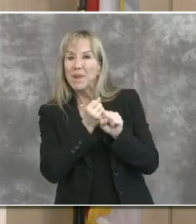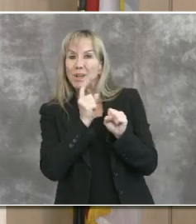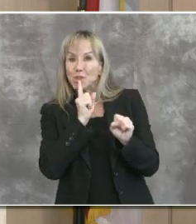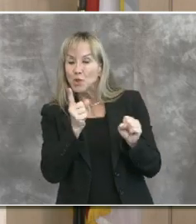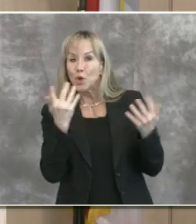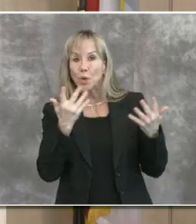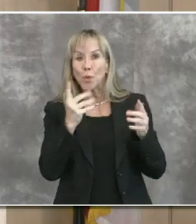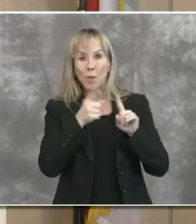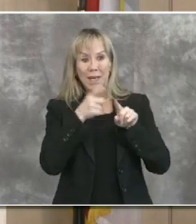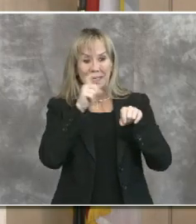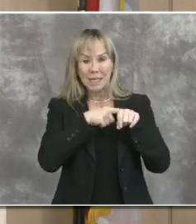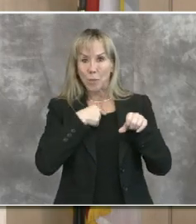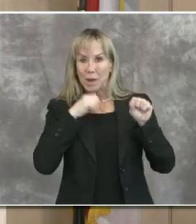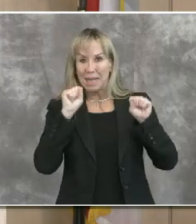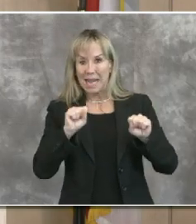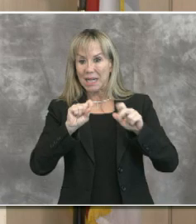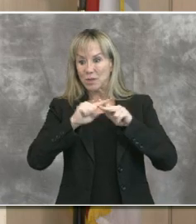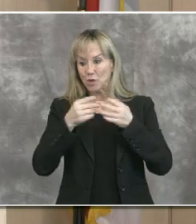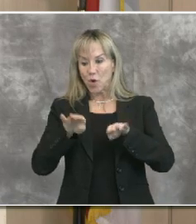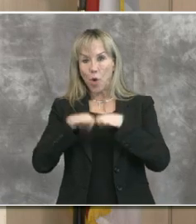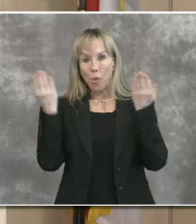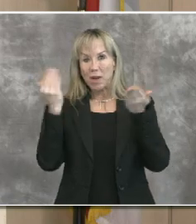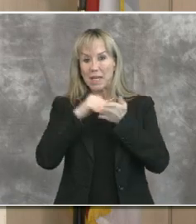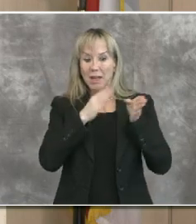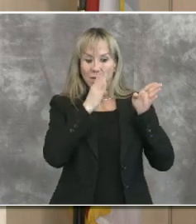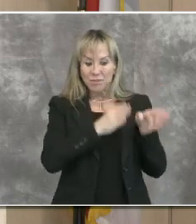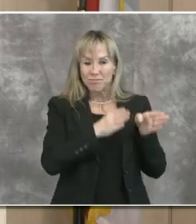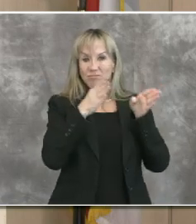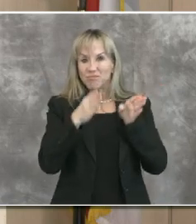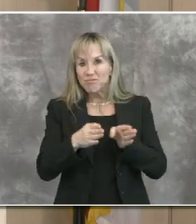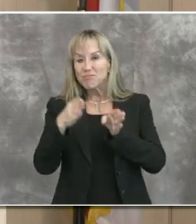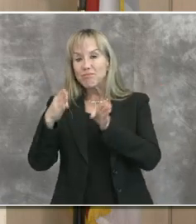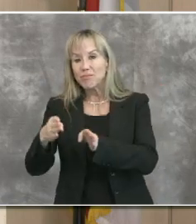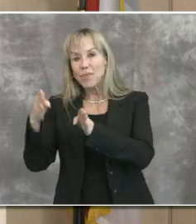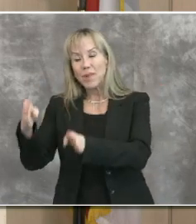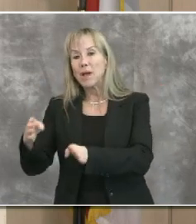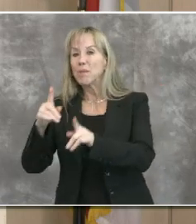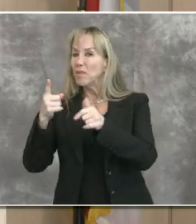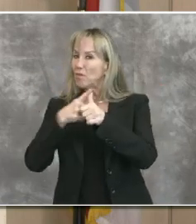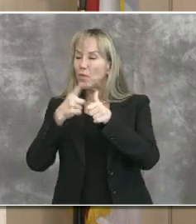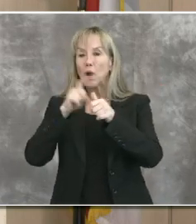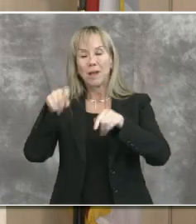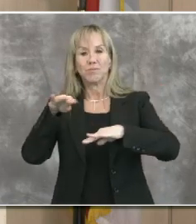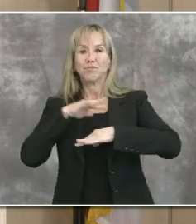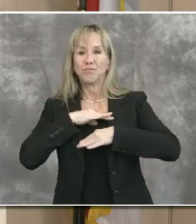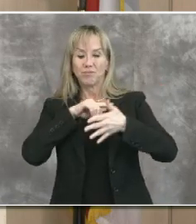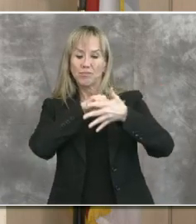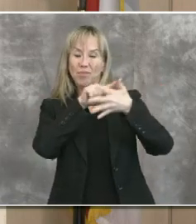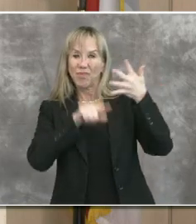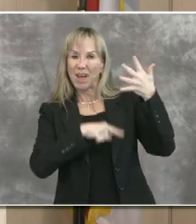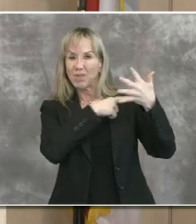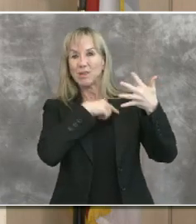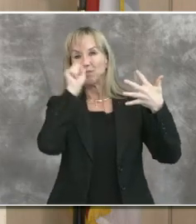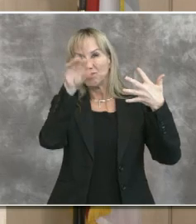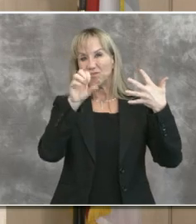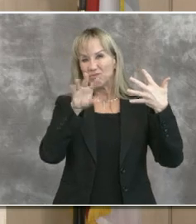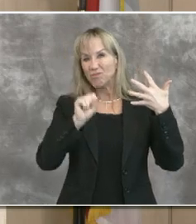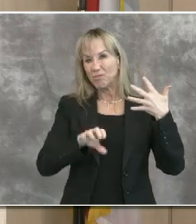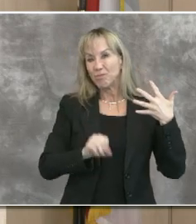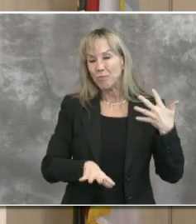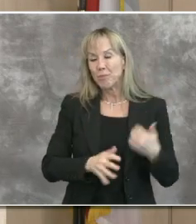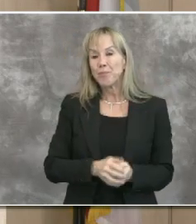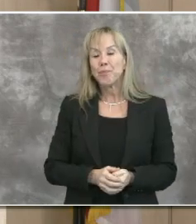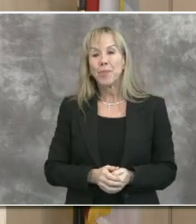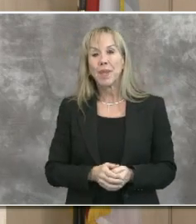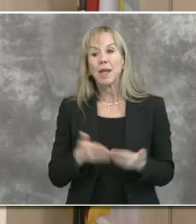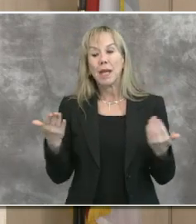a phased approach that meets all 5 of the metrics I have just shared with you. The